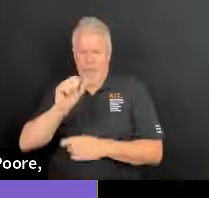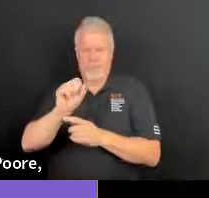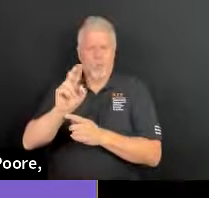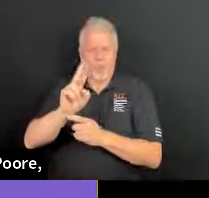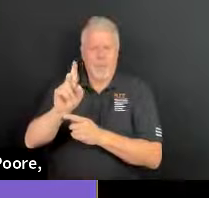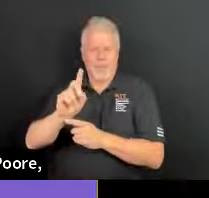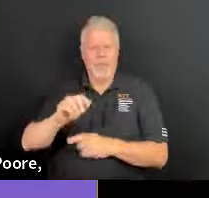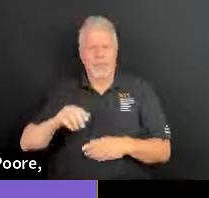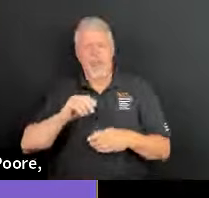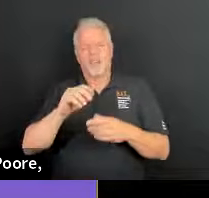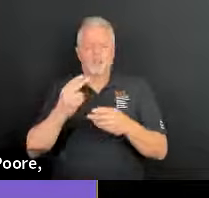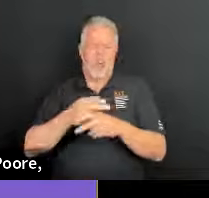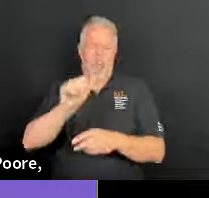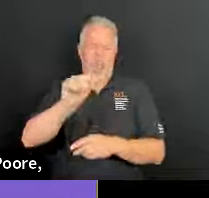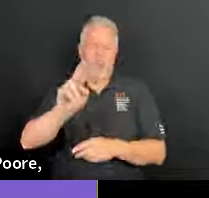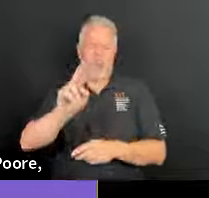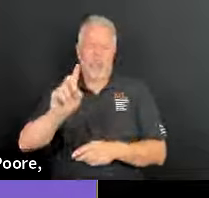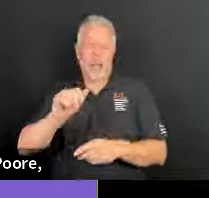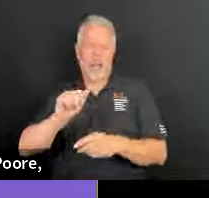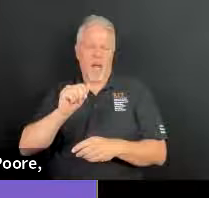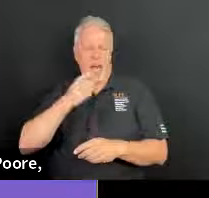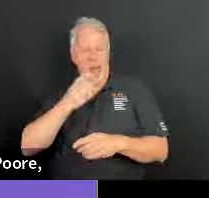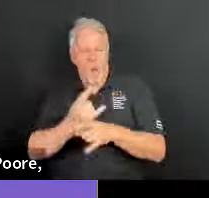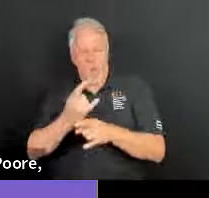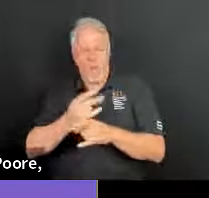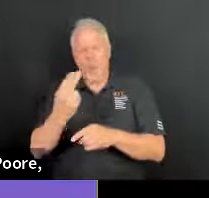who develop a serious SUD.